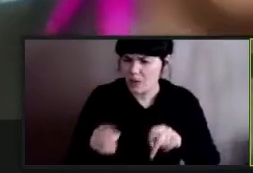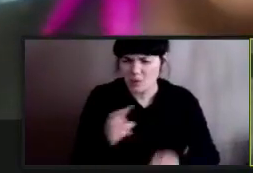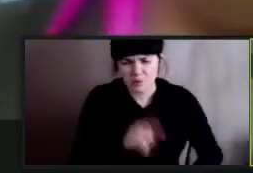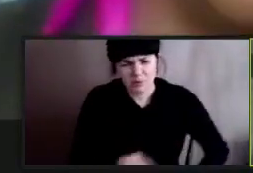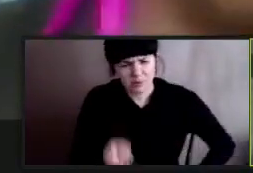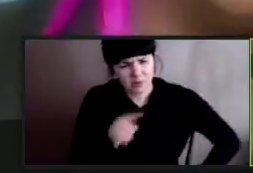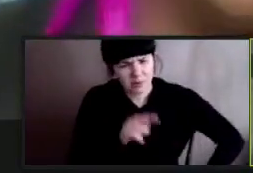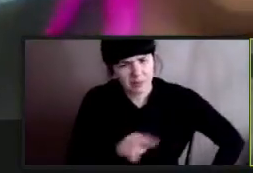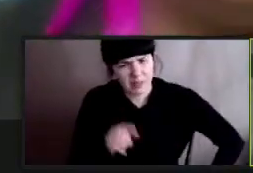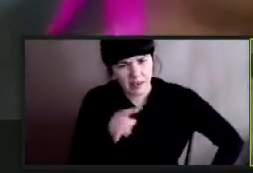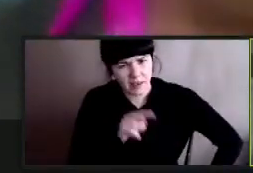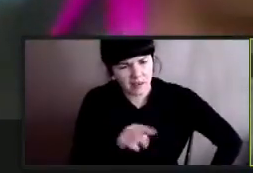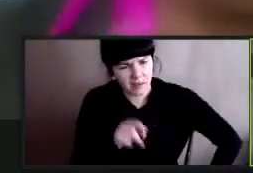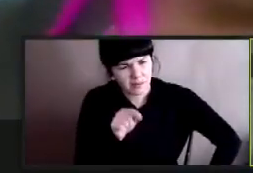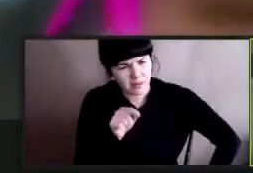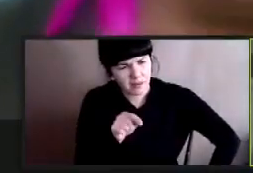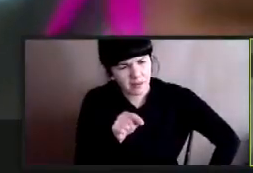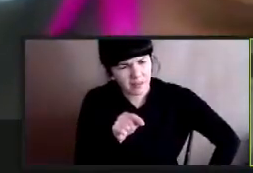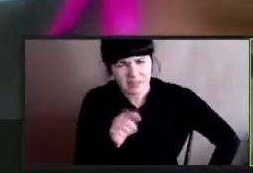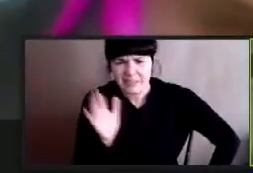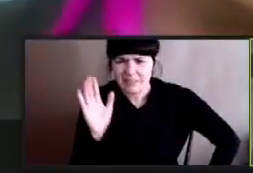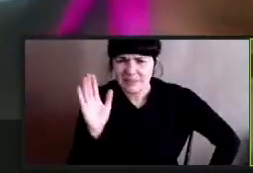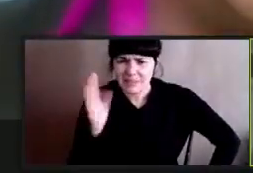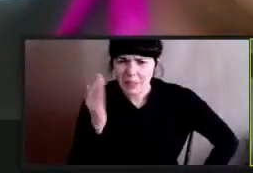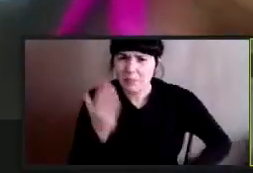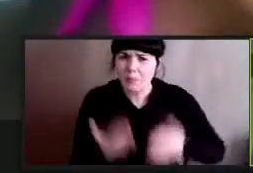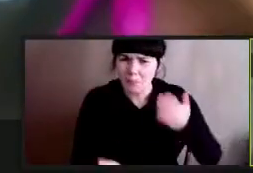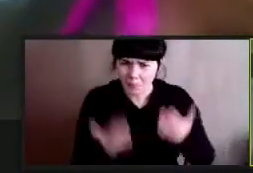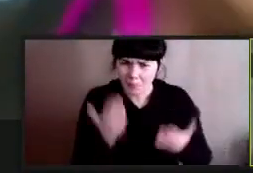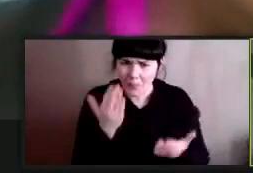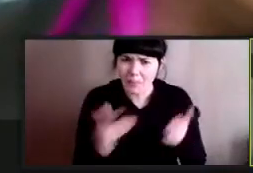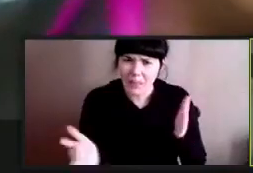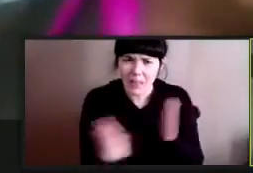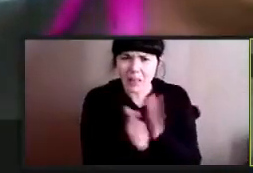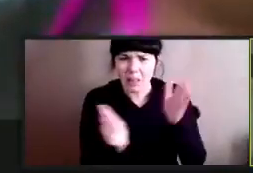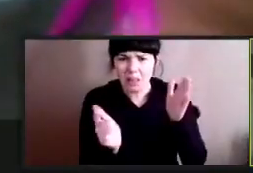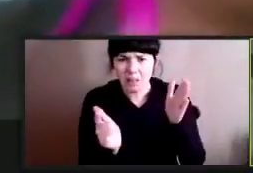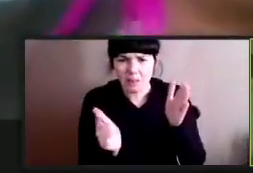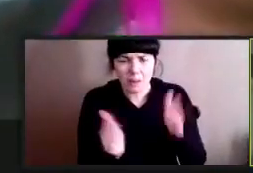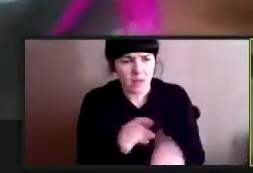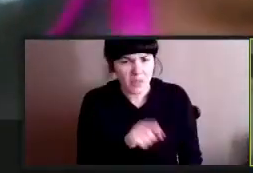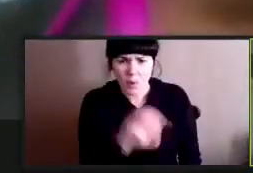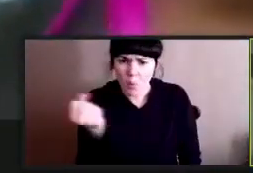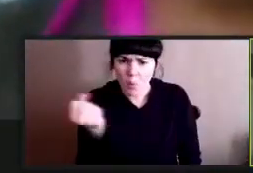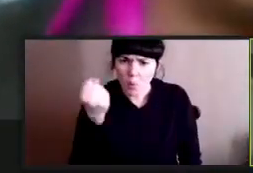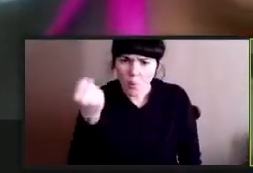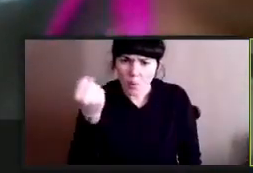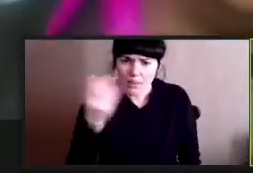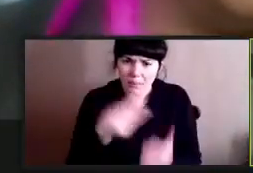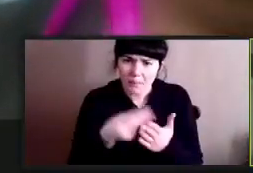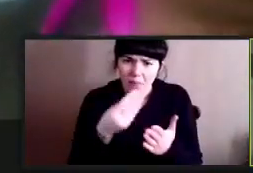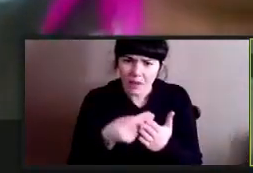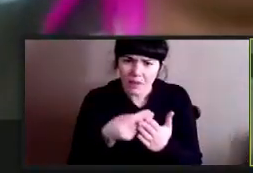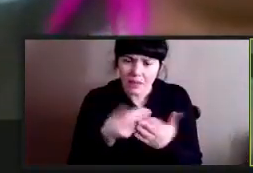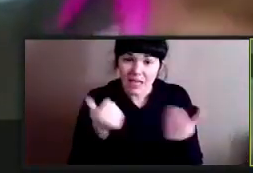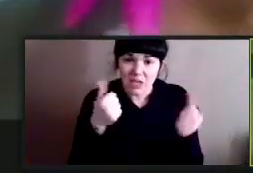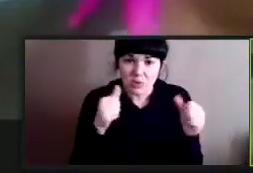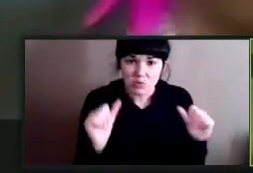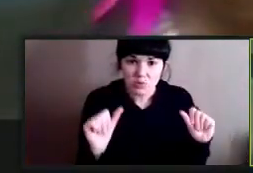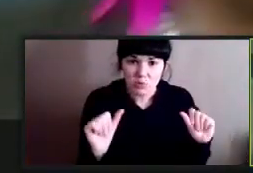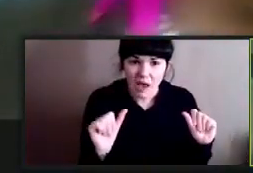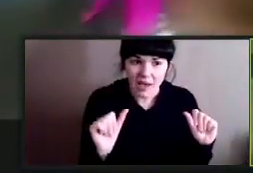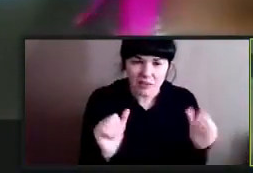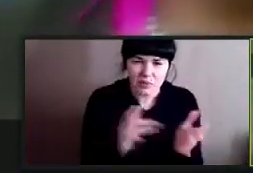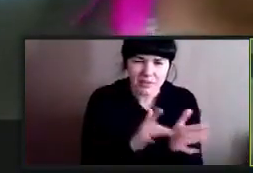or tie barring federal funds that are designated for school aid funds, whether or not you can tie that to